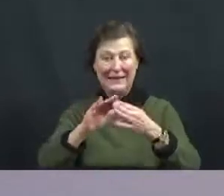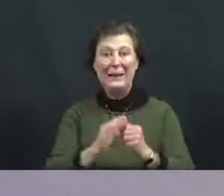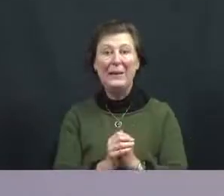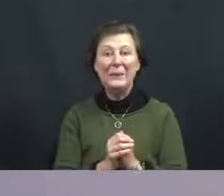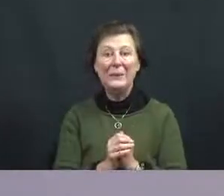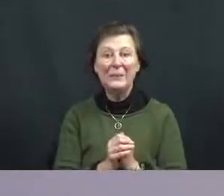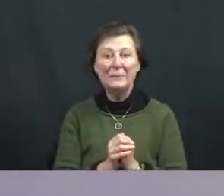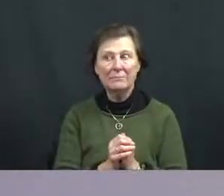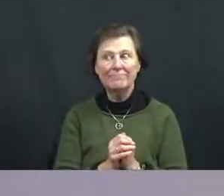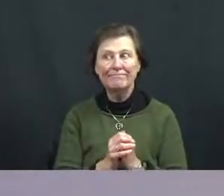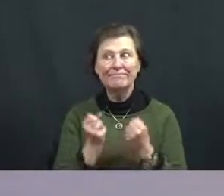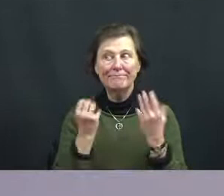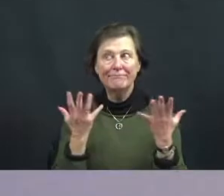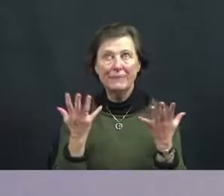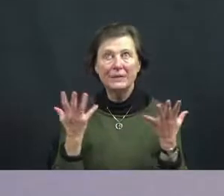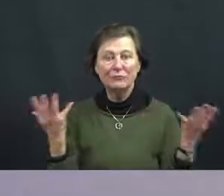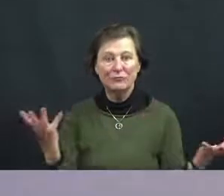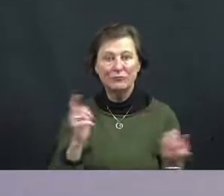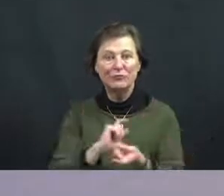And much has changed.